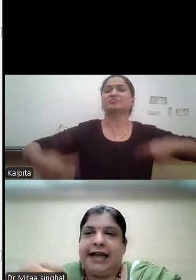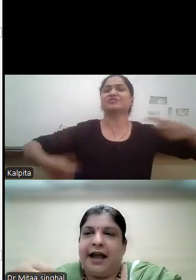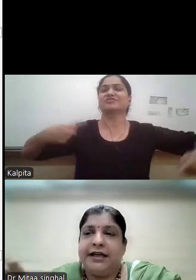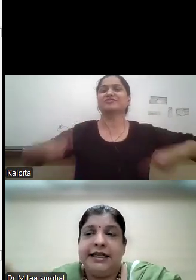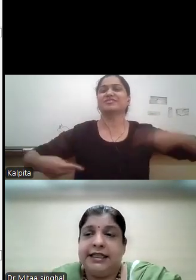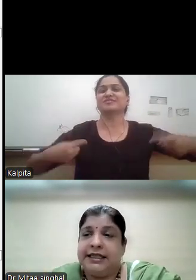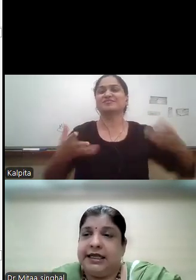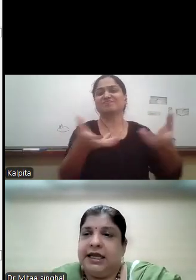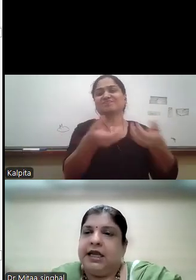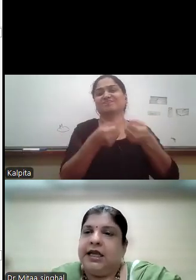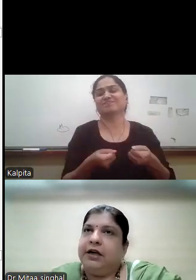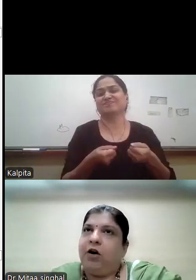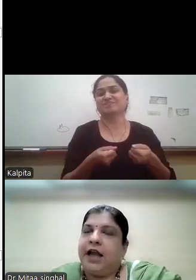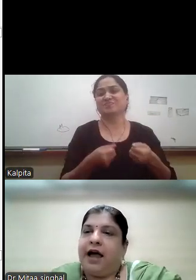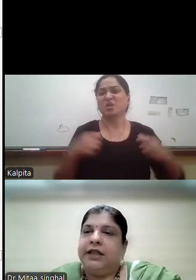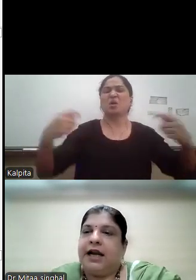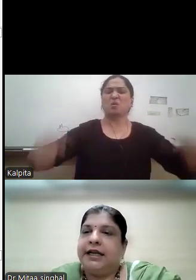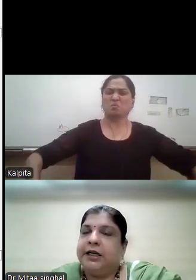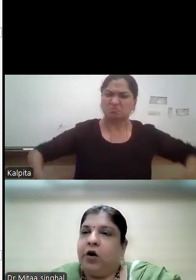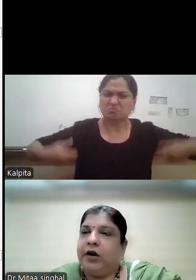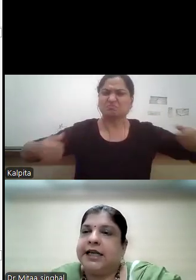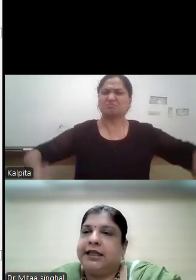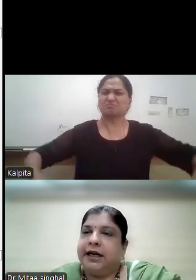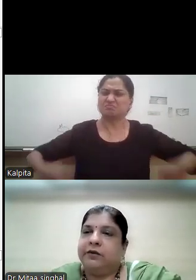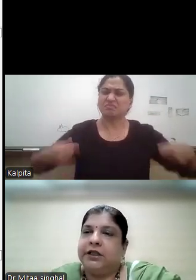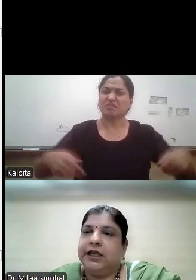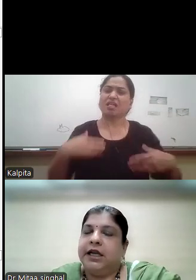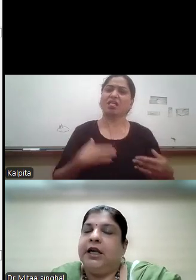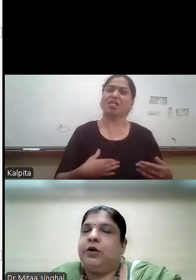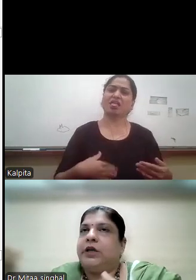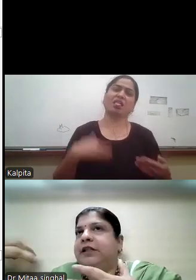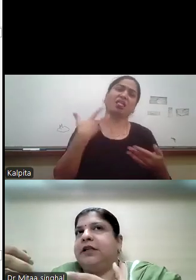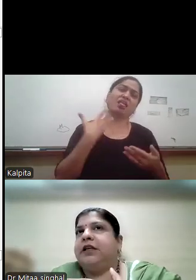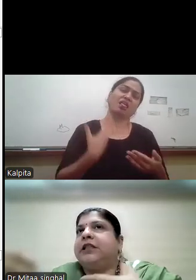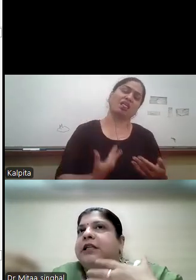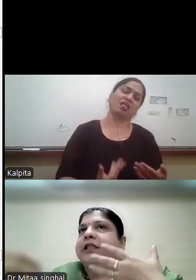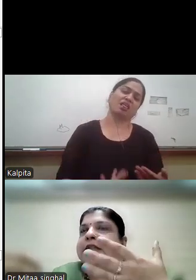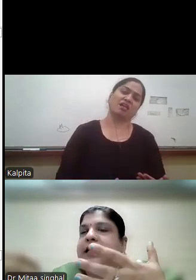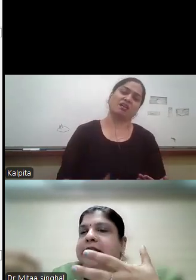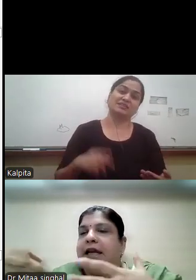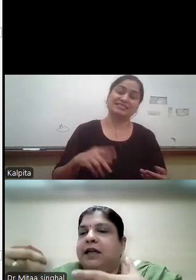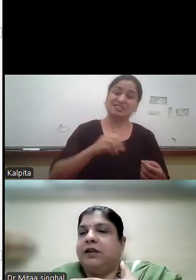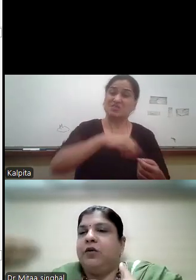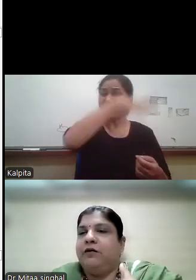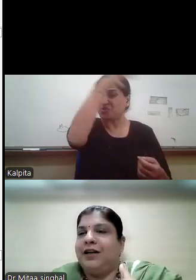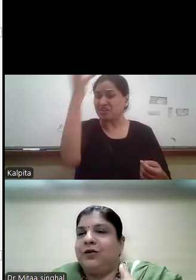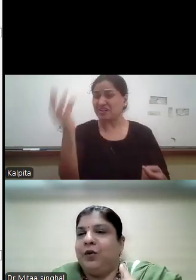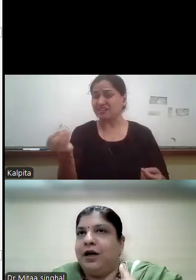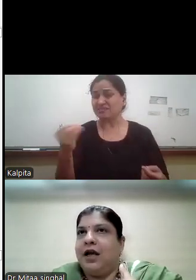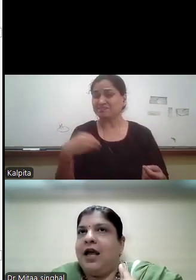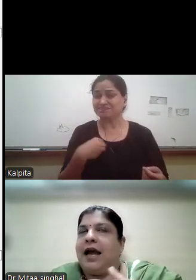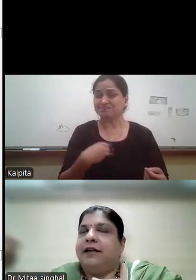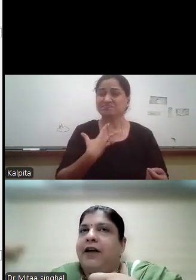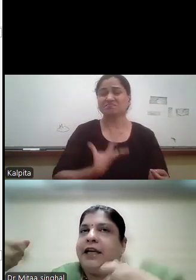get tired easily. He will not have that endurance at the end of the day to give his energy in his skills, like if he's going for his